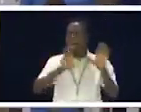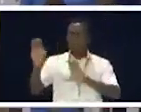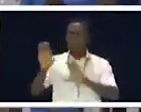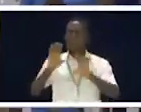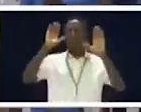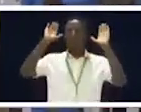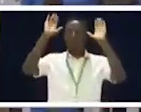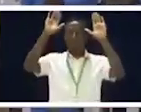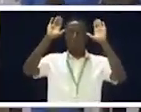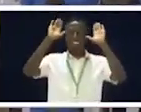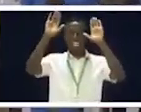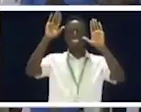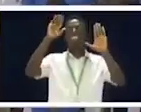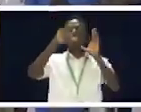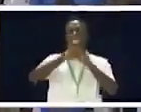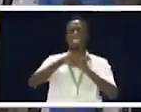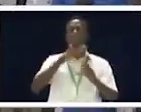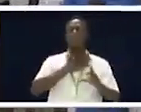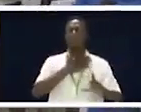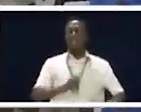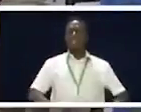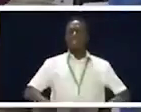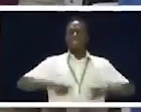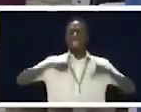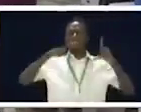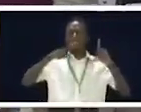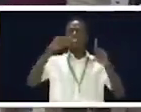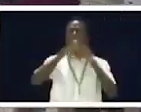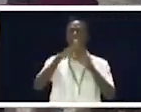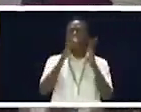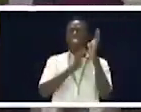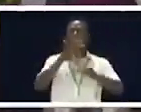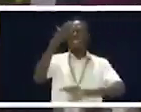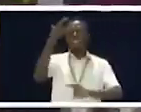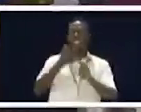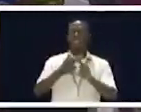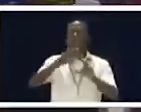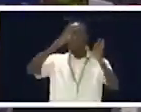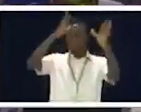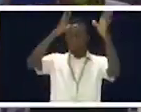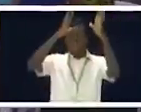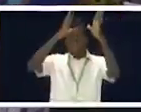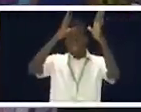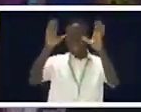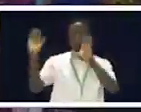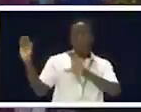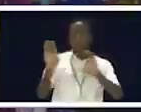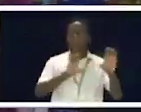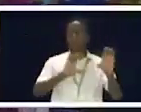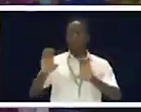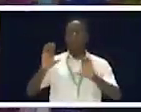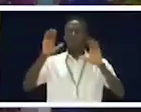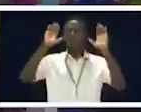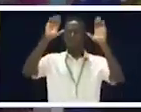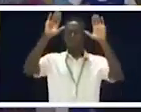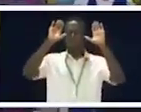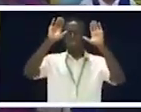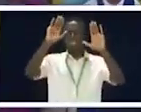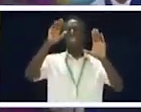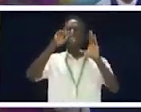Dadakada. Pera Kaliaba. Arian Dalisa. Perform wonders in my